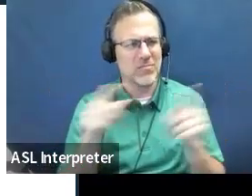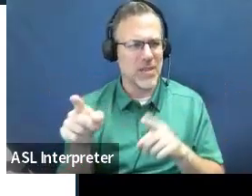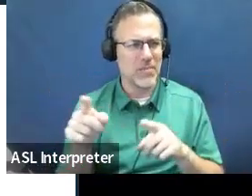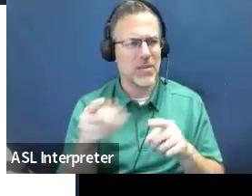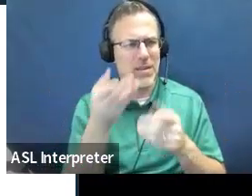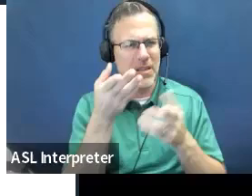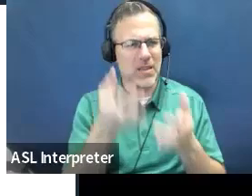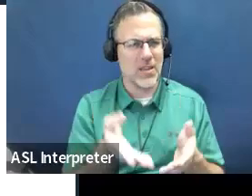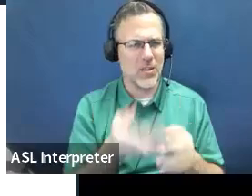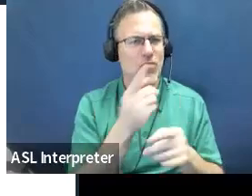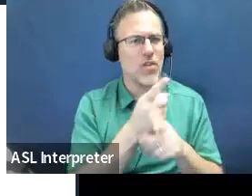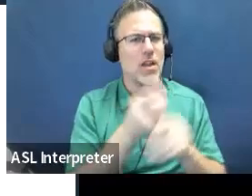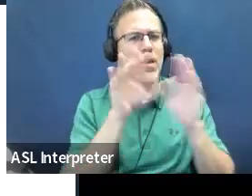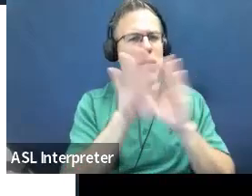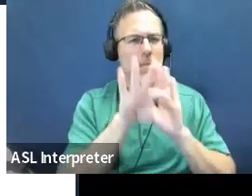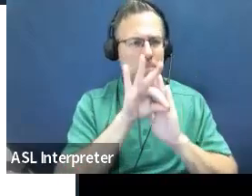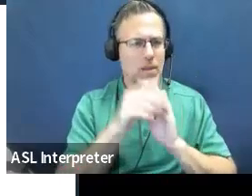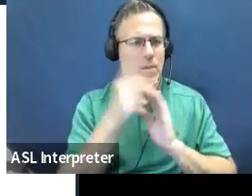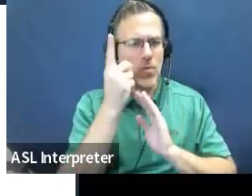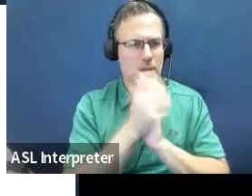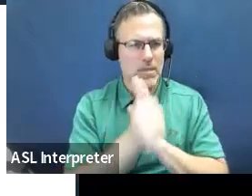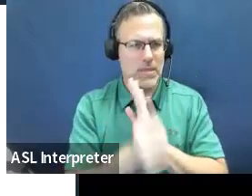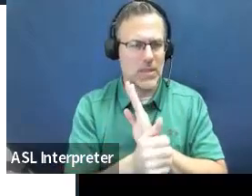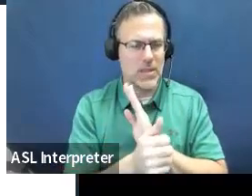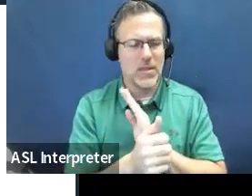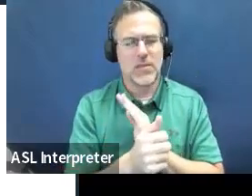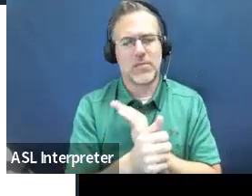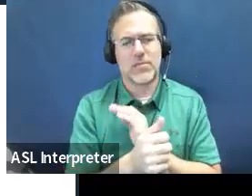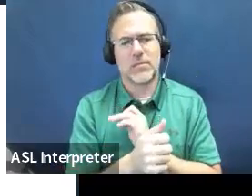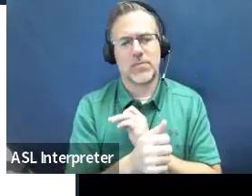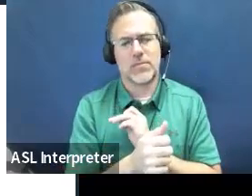focus on that one skill. It's really